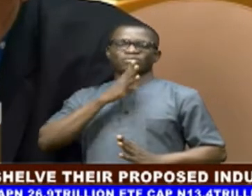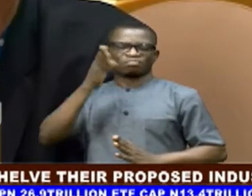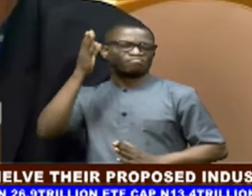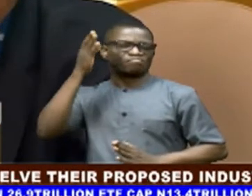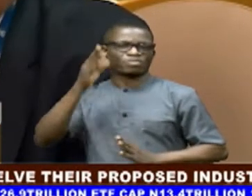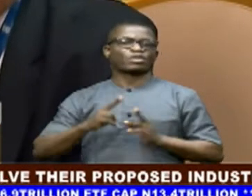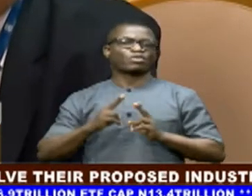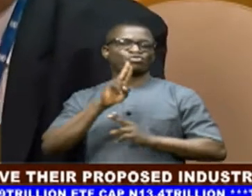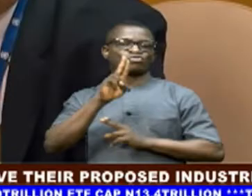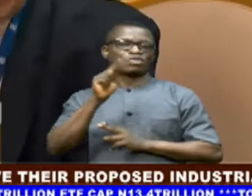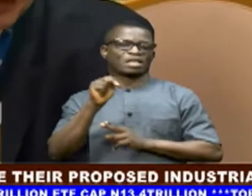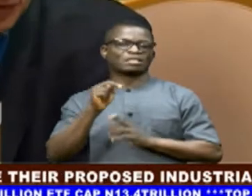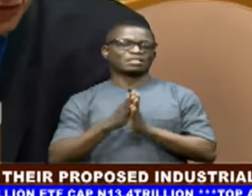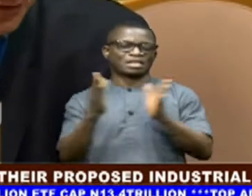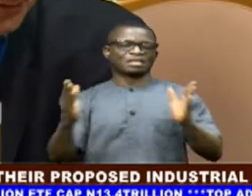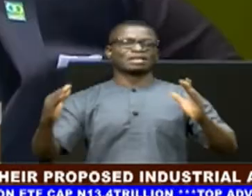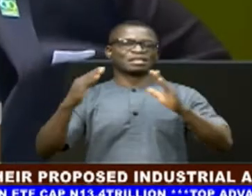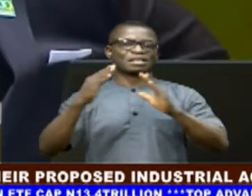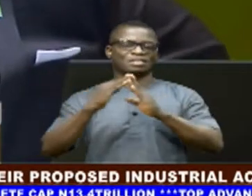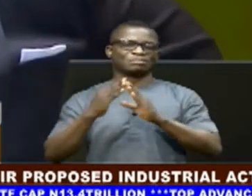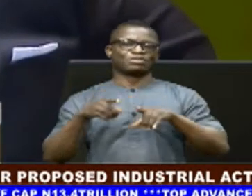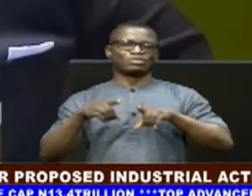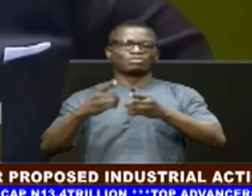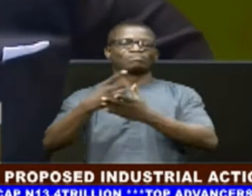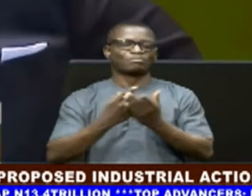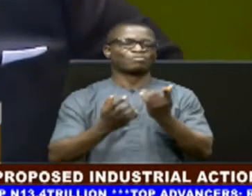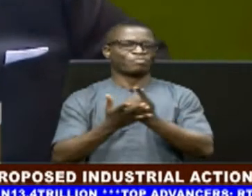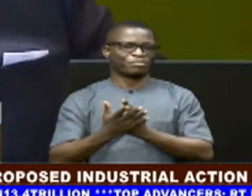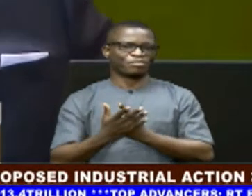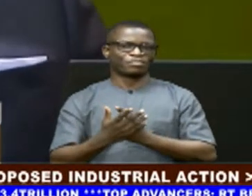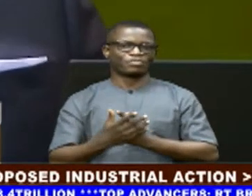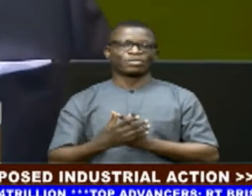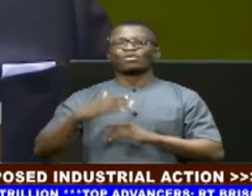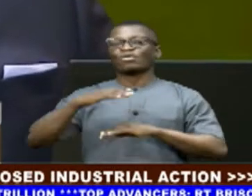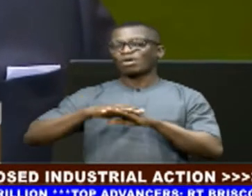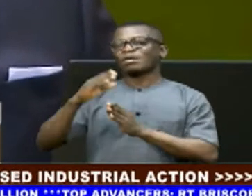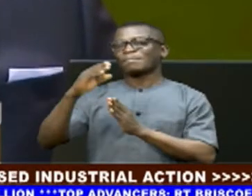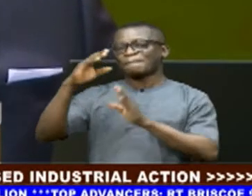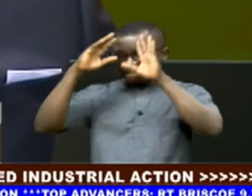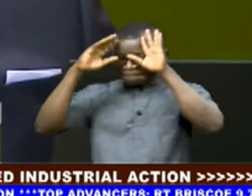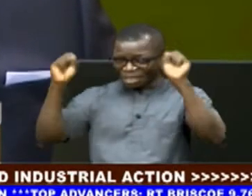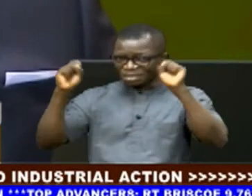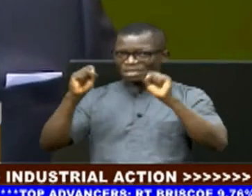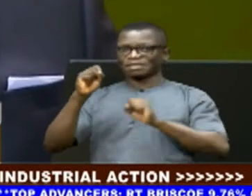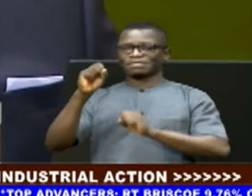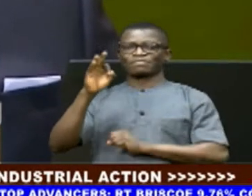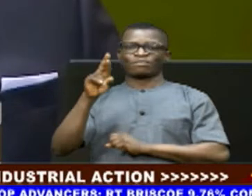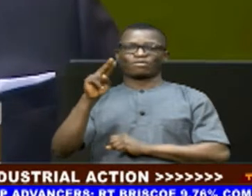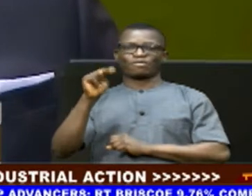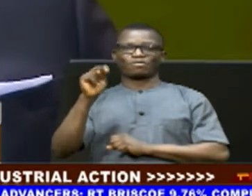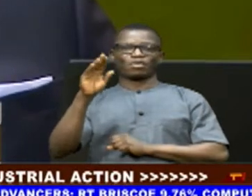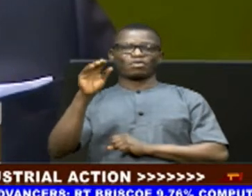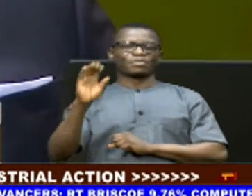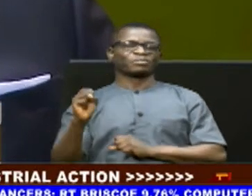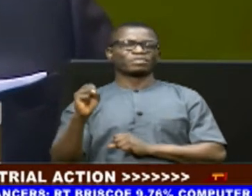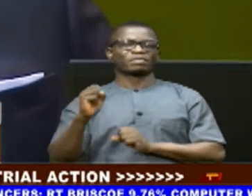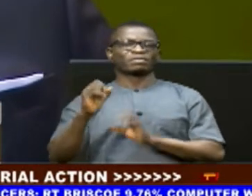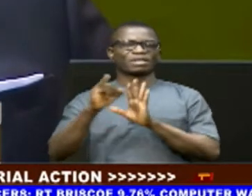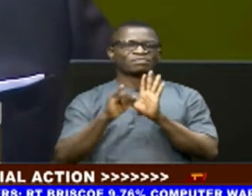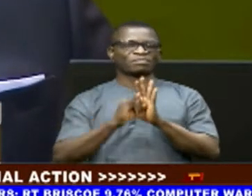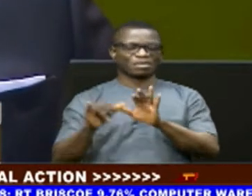Assembly during the general debate. UNGA President Dennis Francis identified common themes